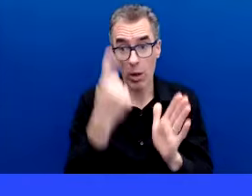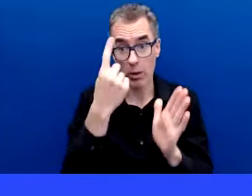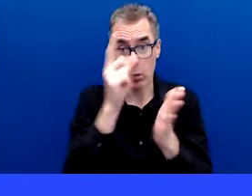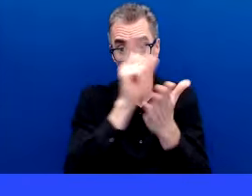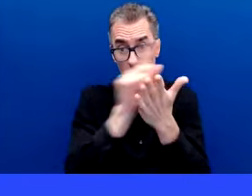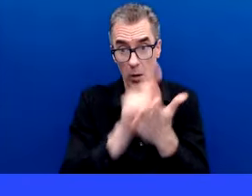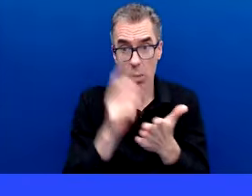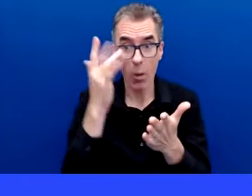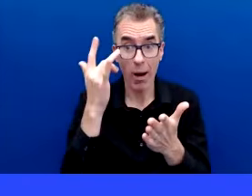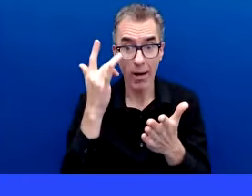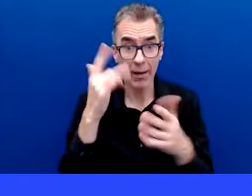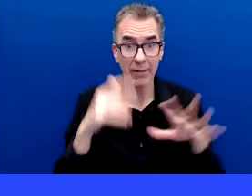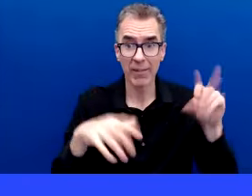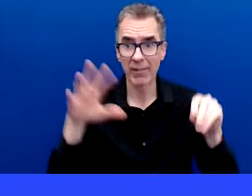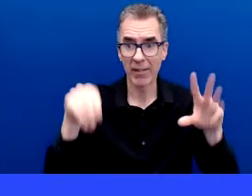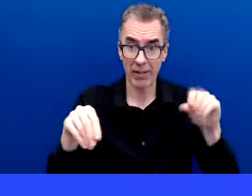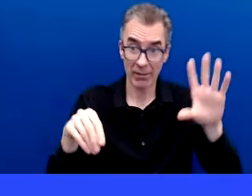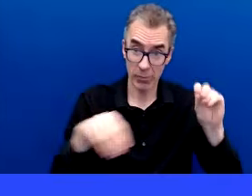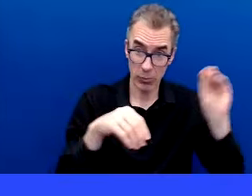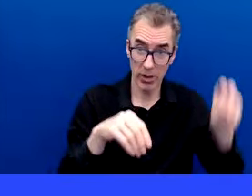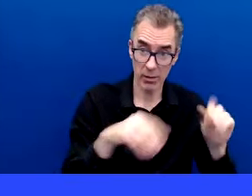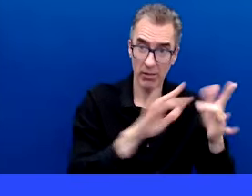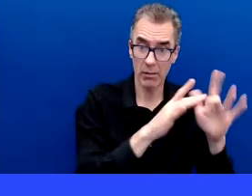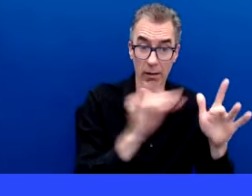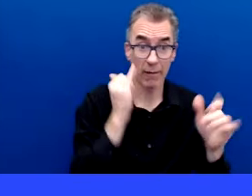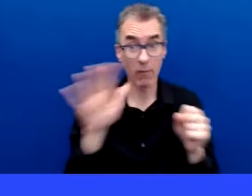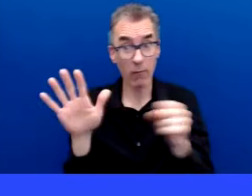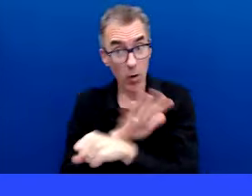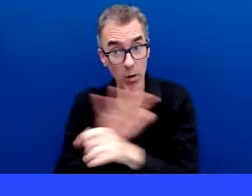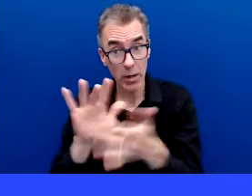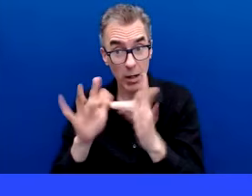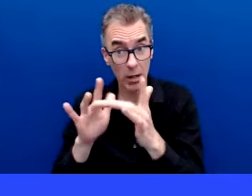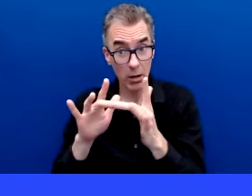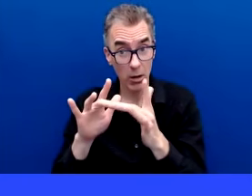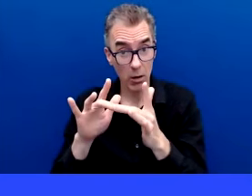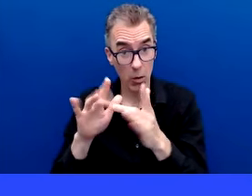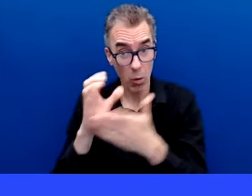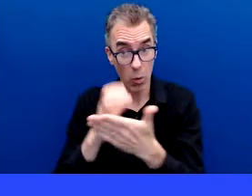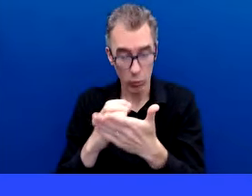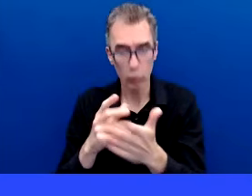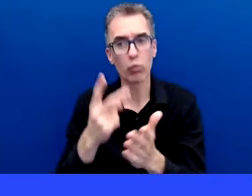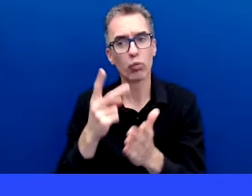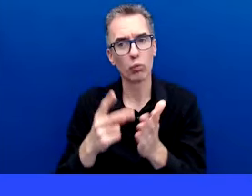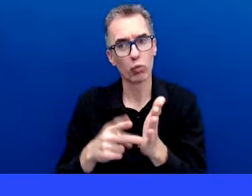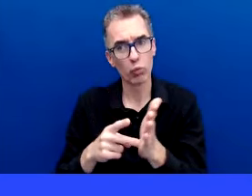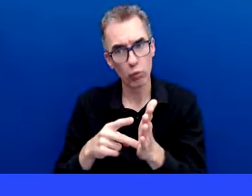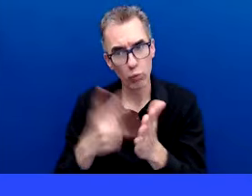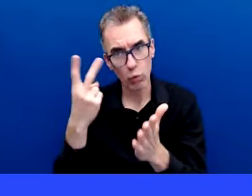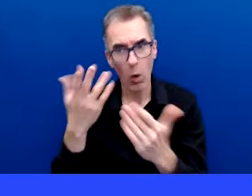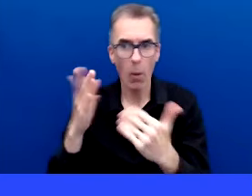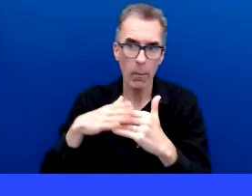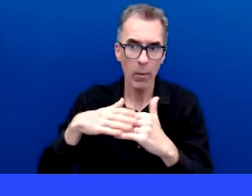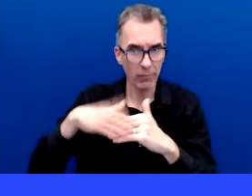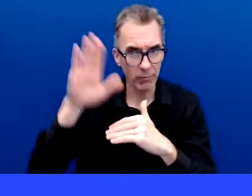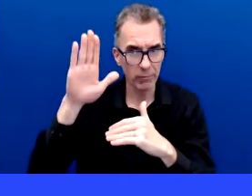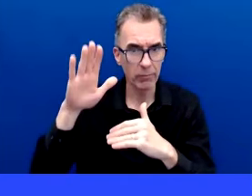it's a 50% online course. For fully online courses, it is at least 2 times a week, 2 separate